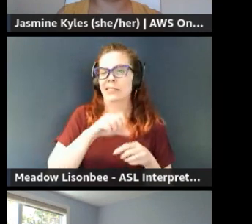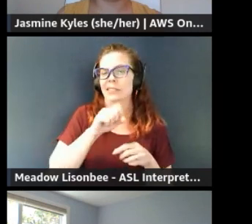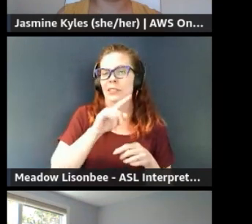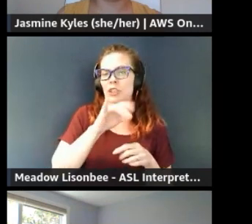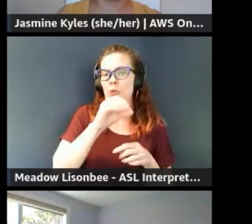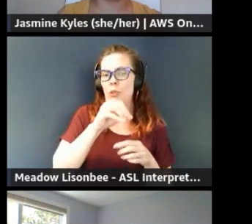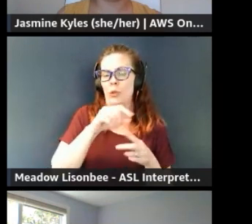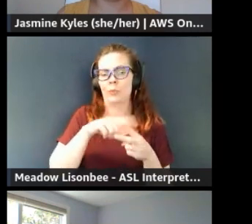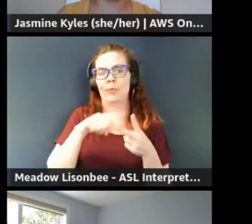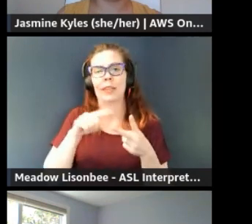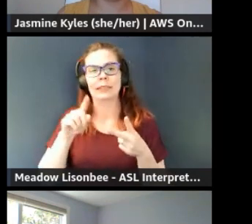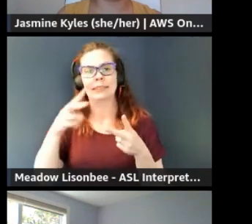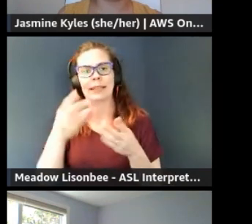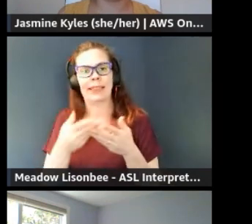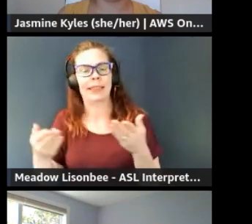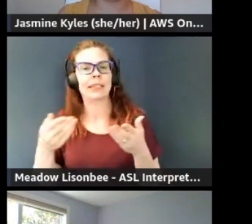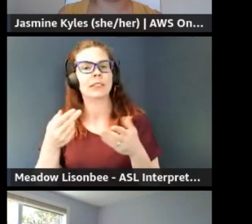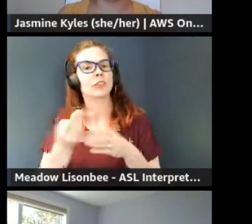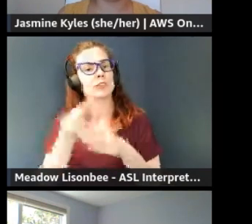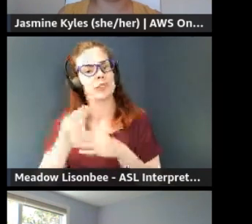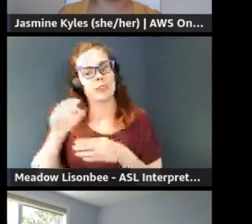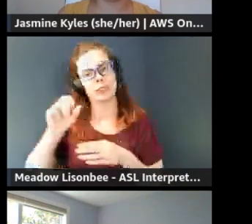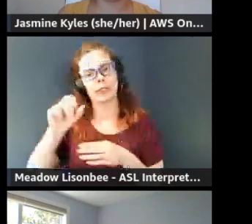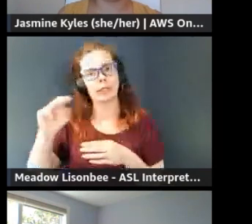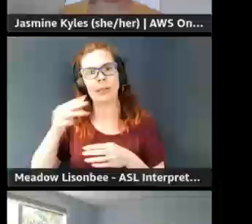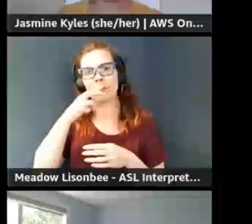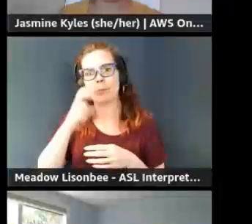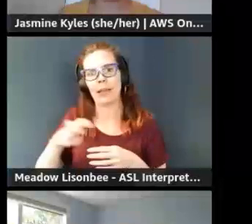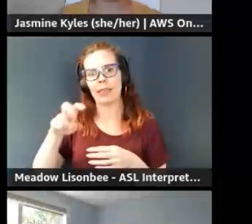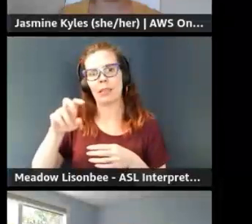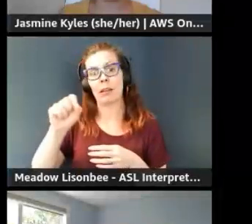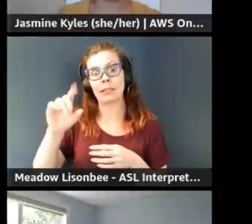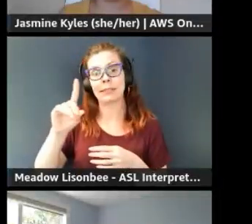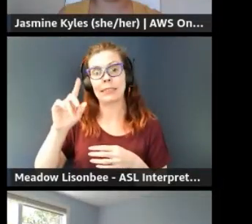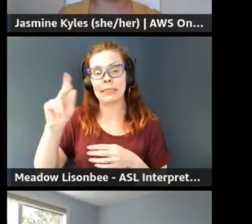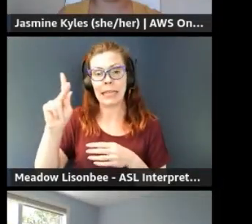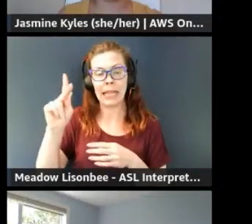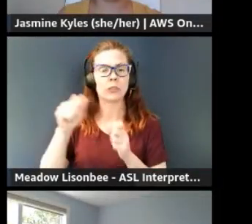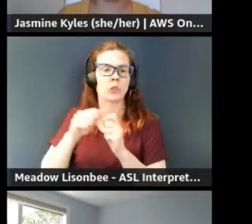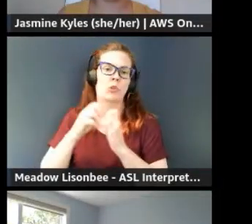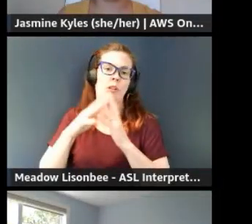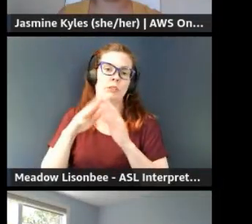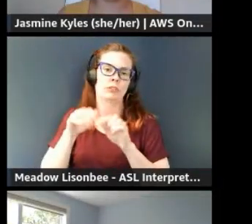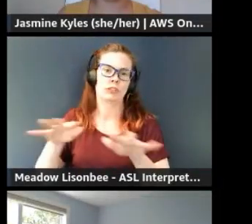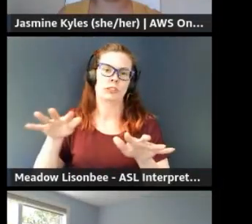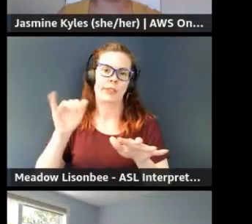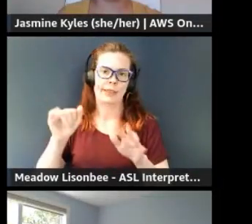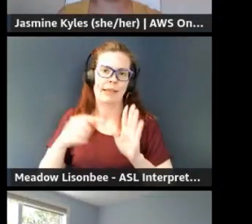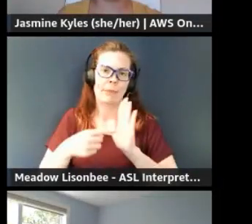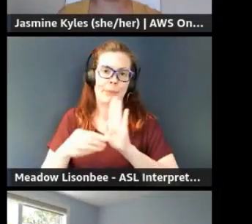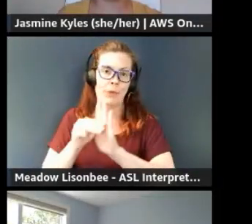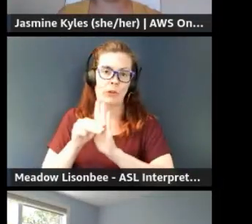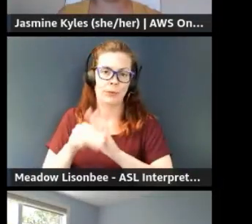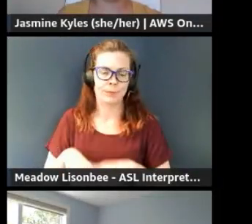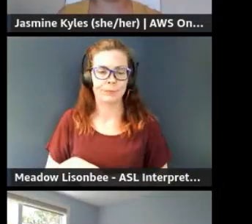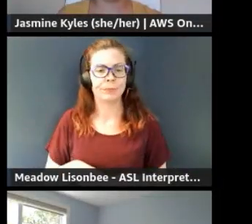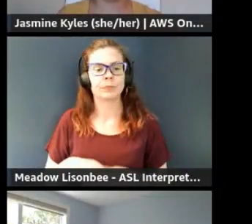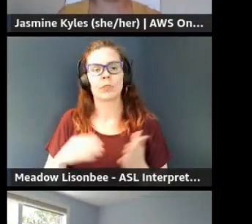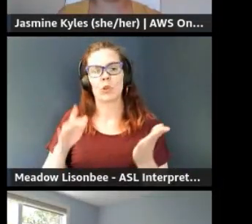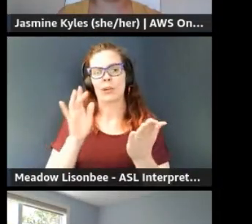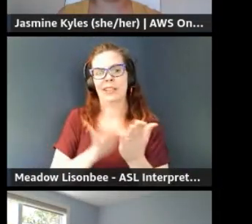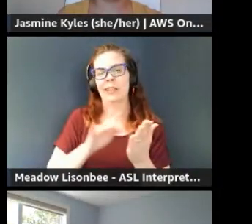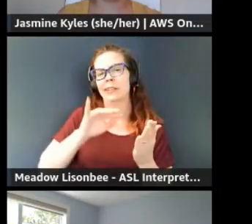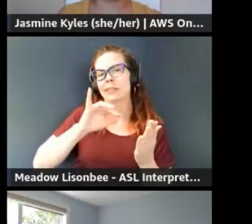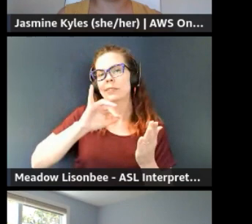using the SageMaker Python SDK in order to launch a model. So we're going to click on this